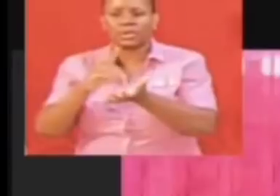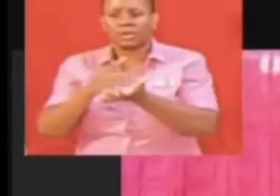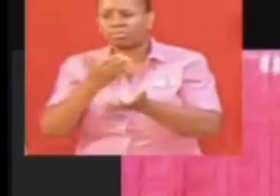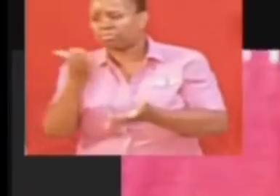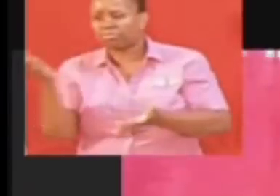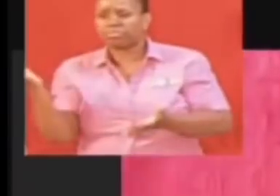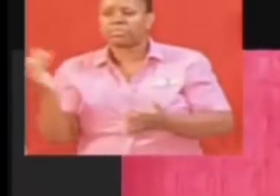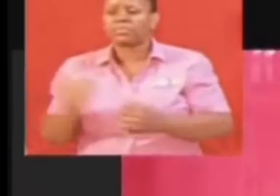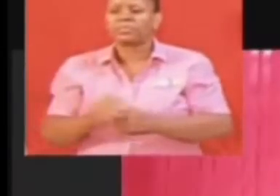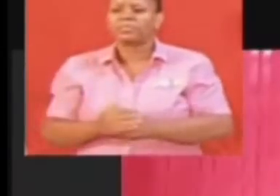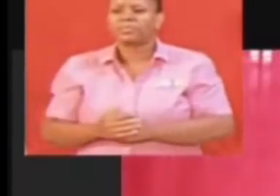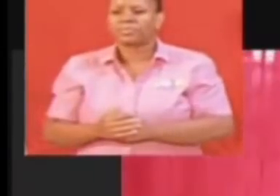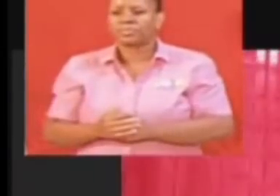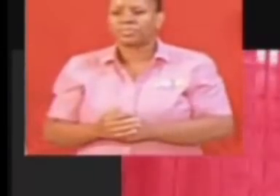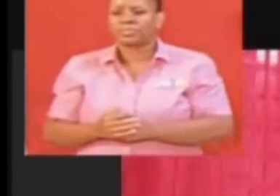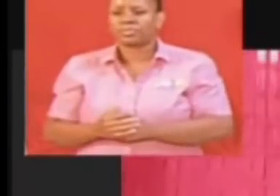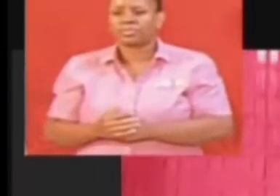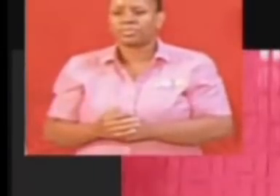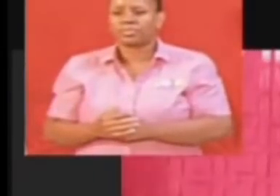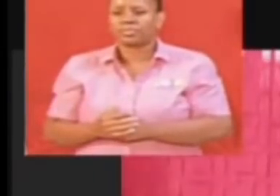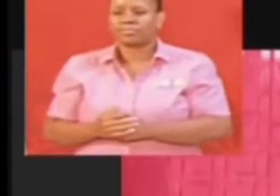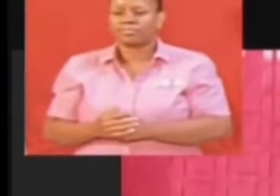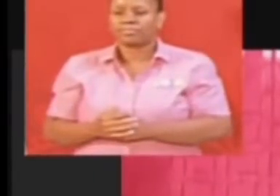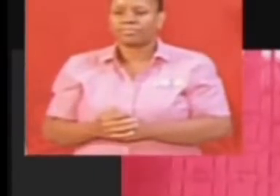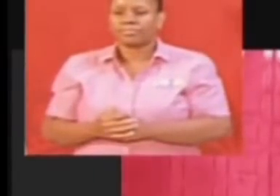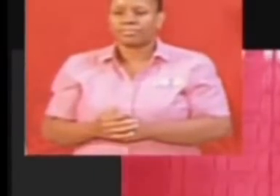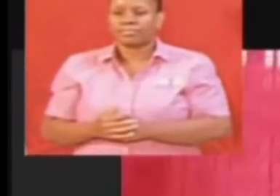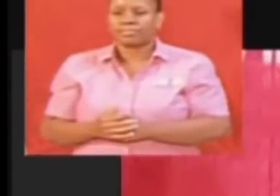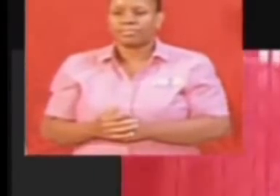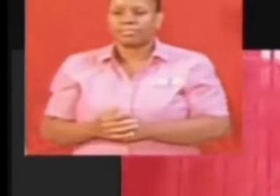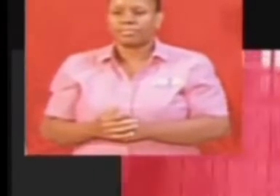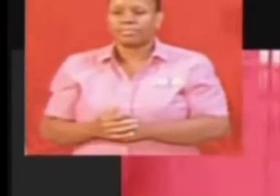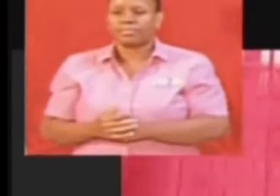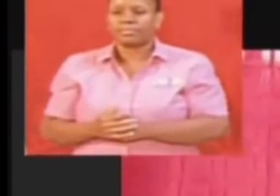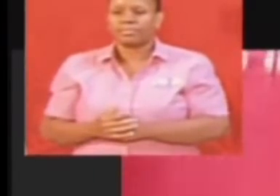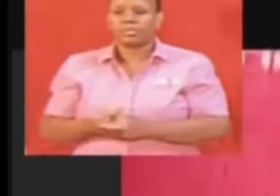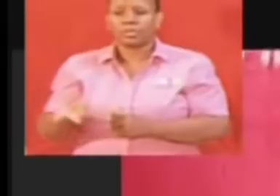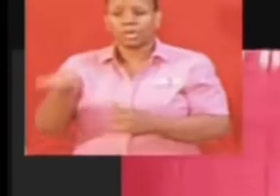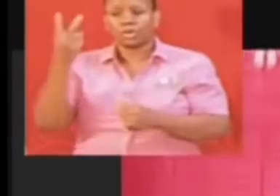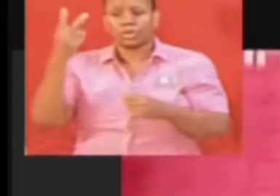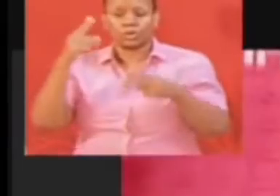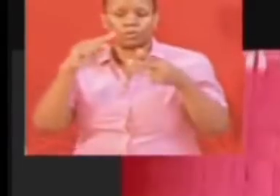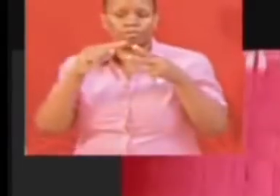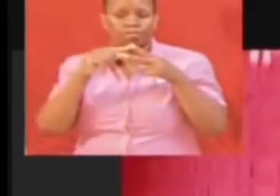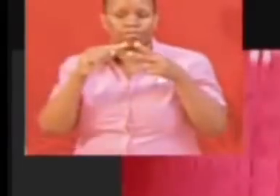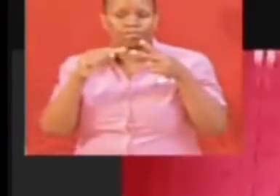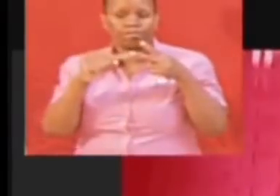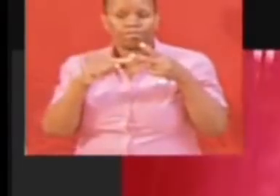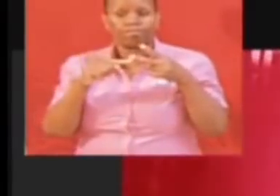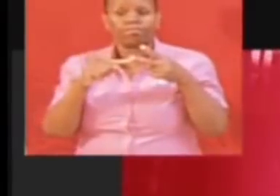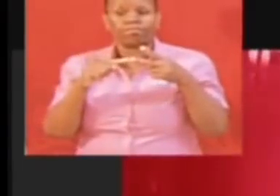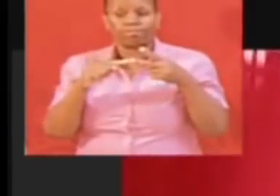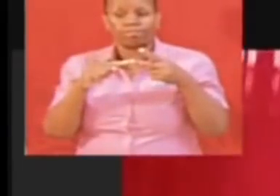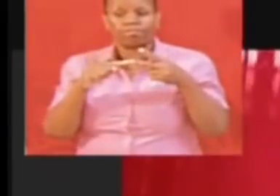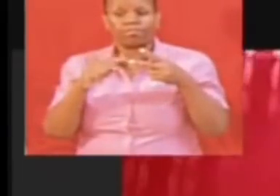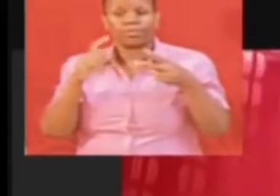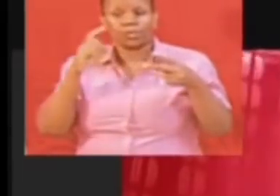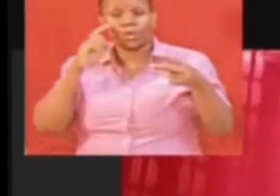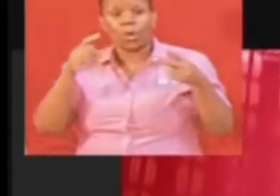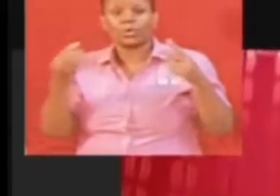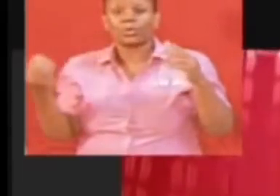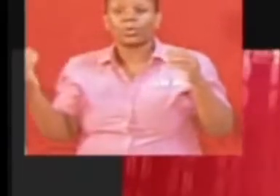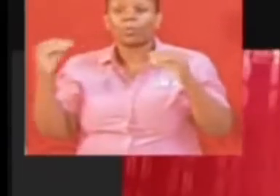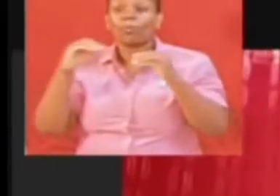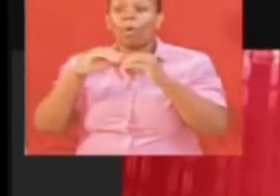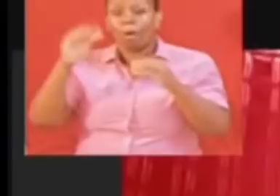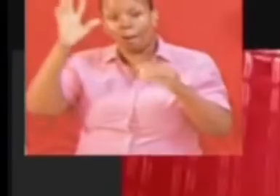92.7 FM. My two questions. The mention was made that there are more men testing positive for the